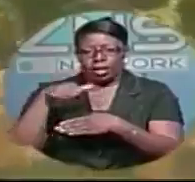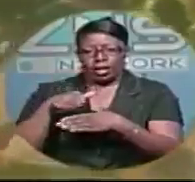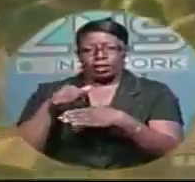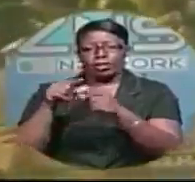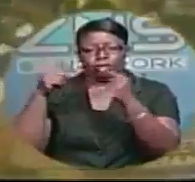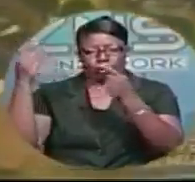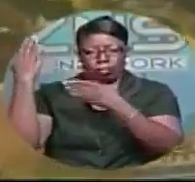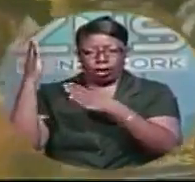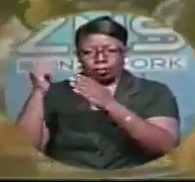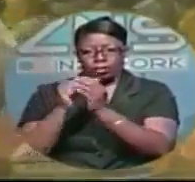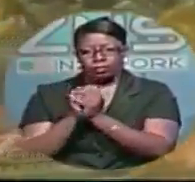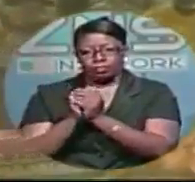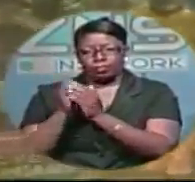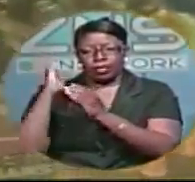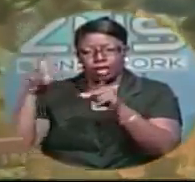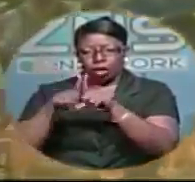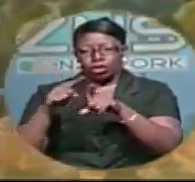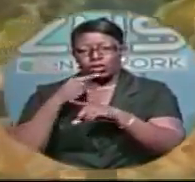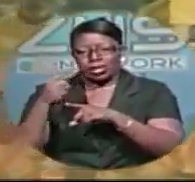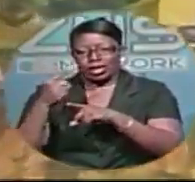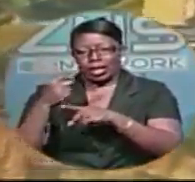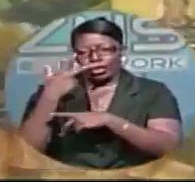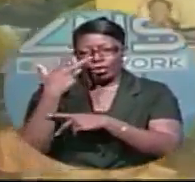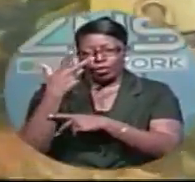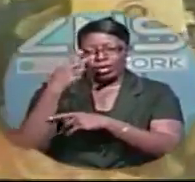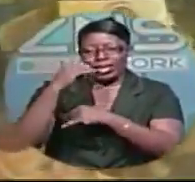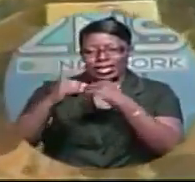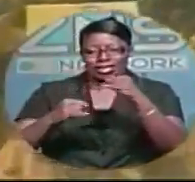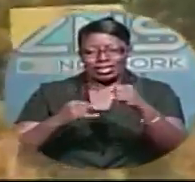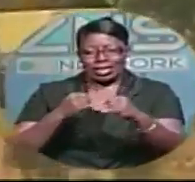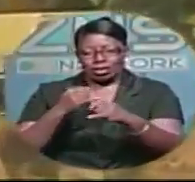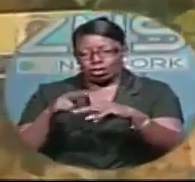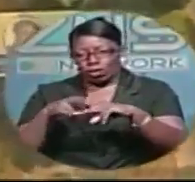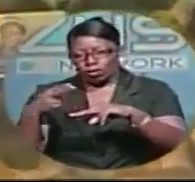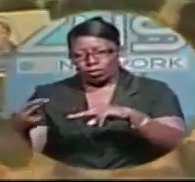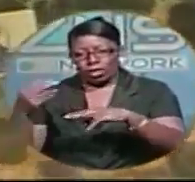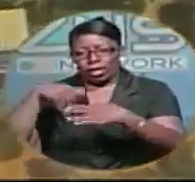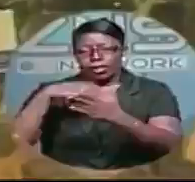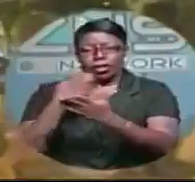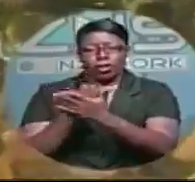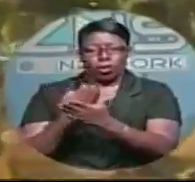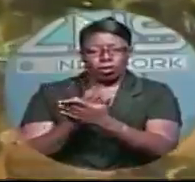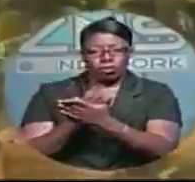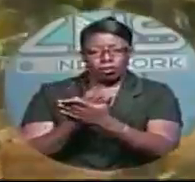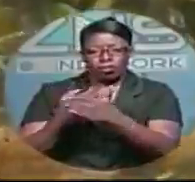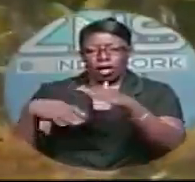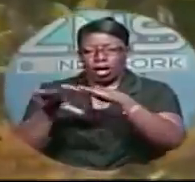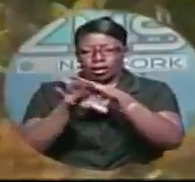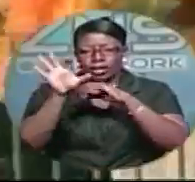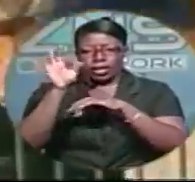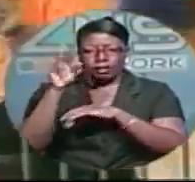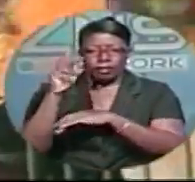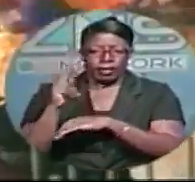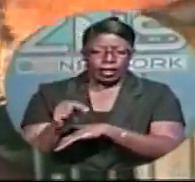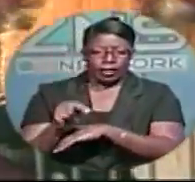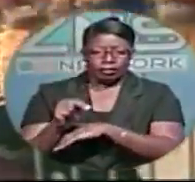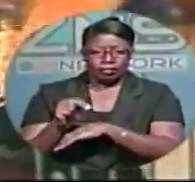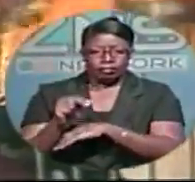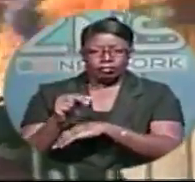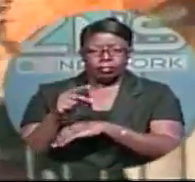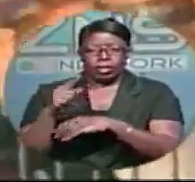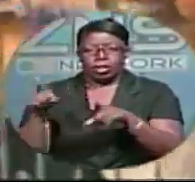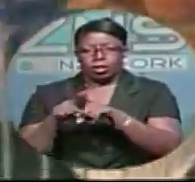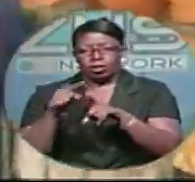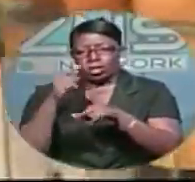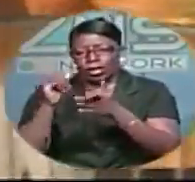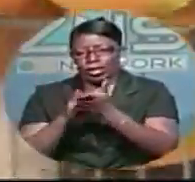Christie says the Bahamas has had three international downgrades for the economy under the FNM administration. He contends